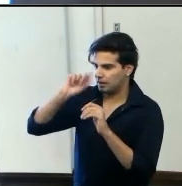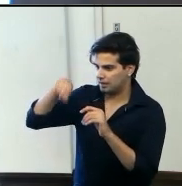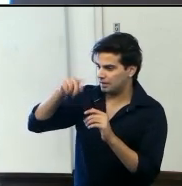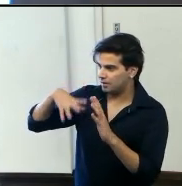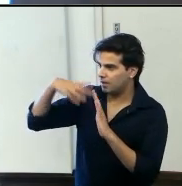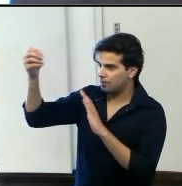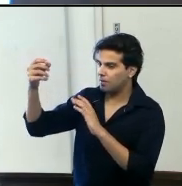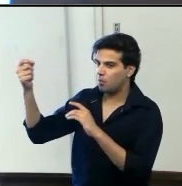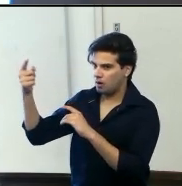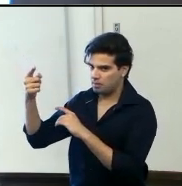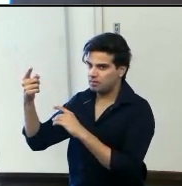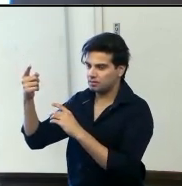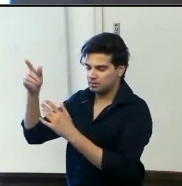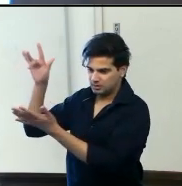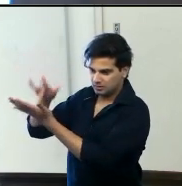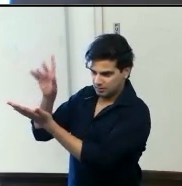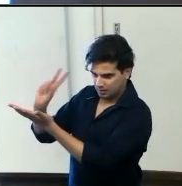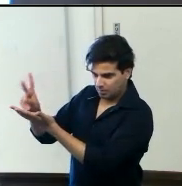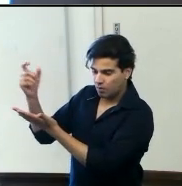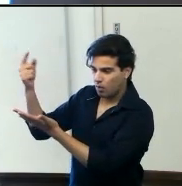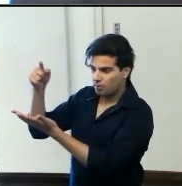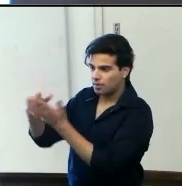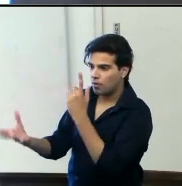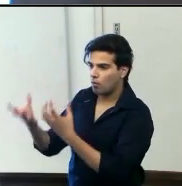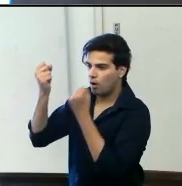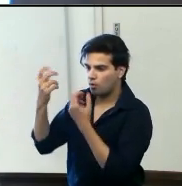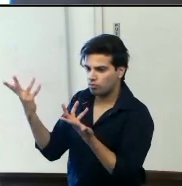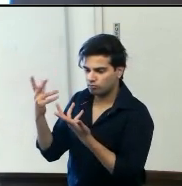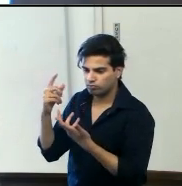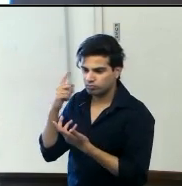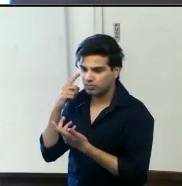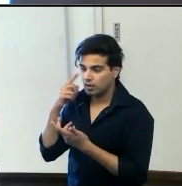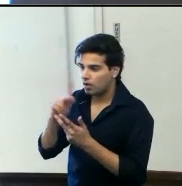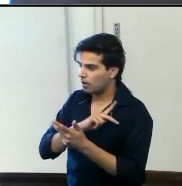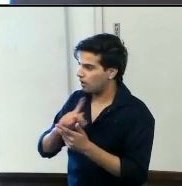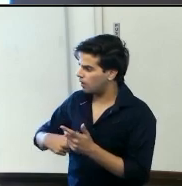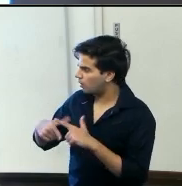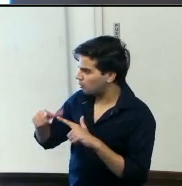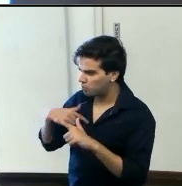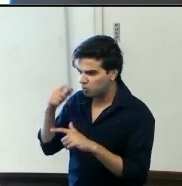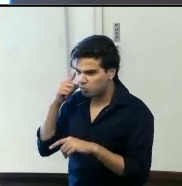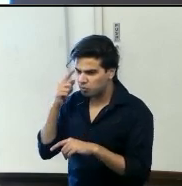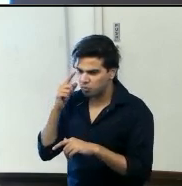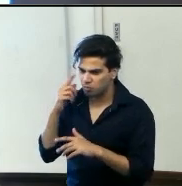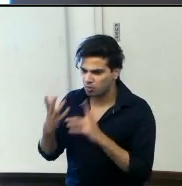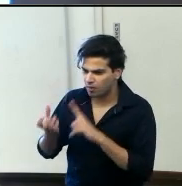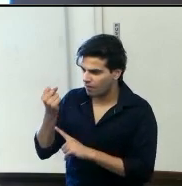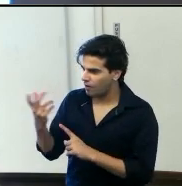a month or so, and then I heard this Kannada language. Suddenly